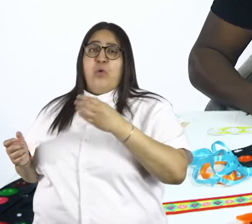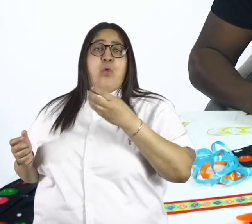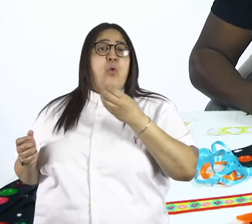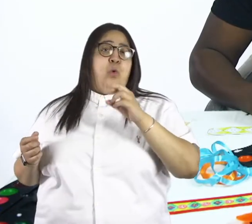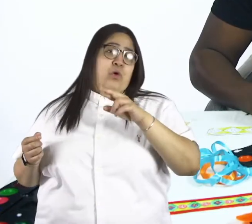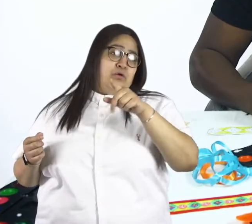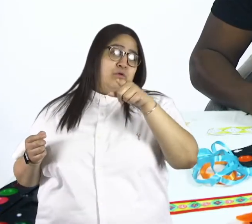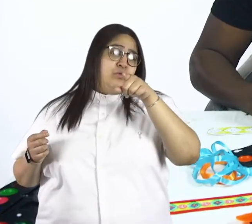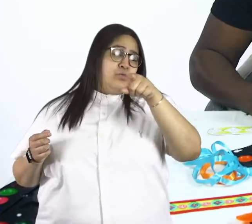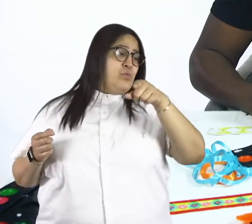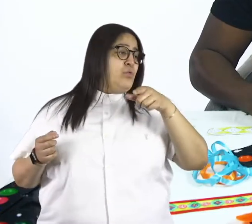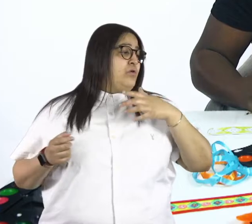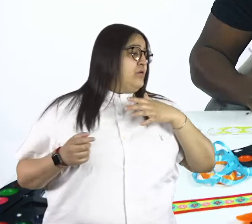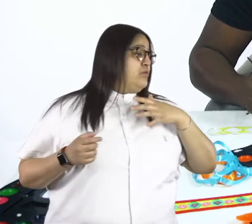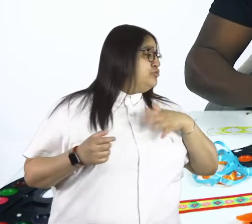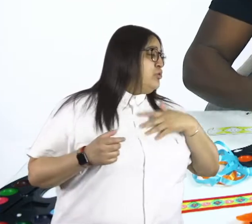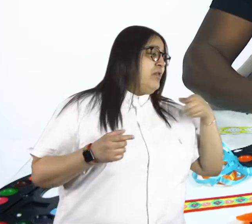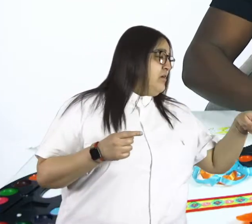like.